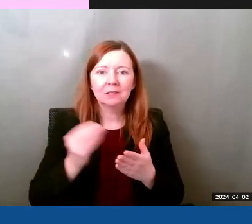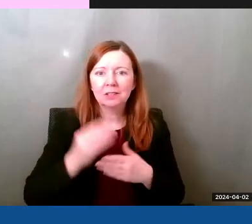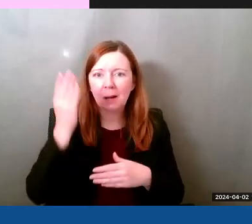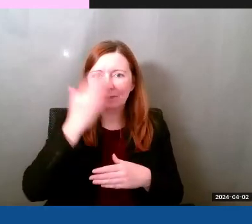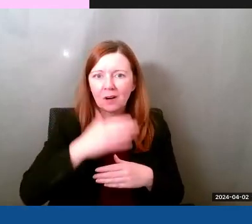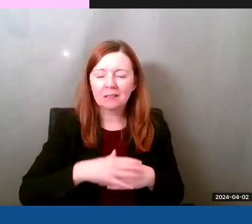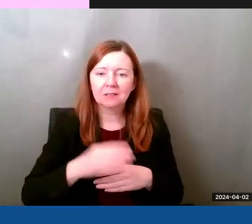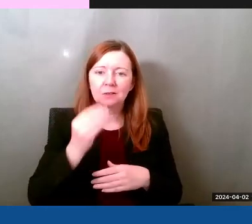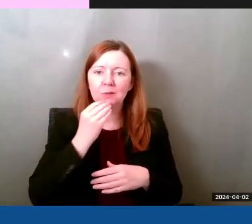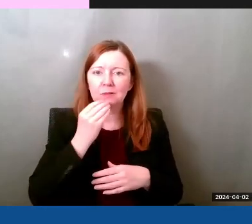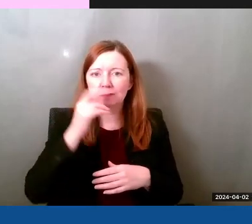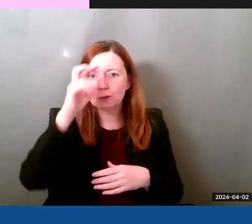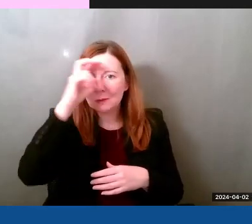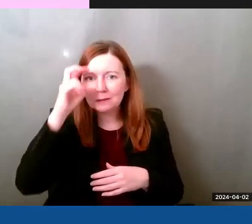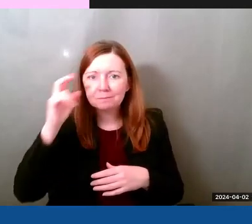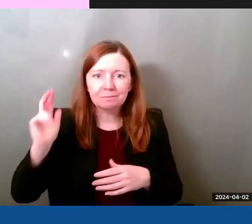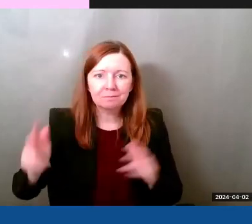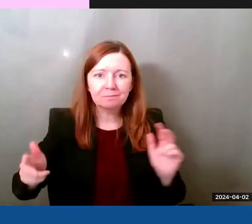food cart.